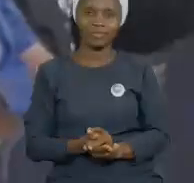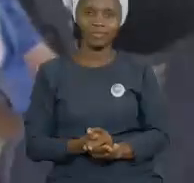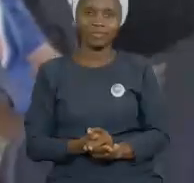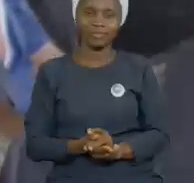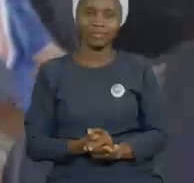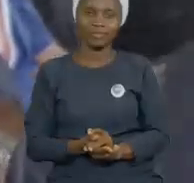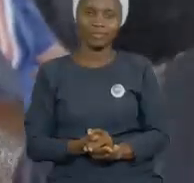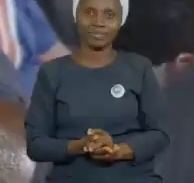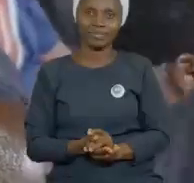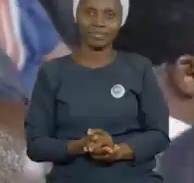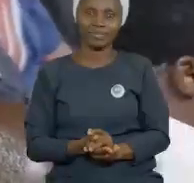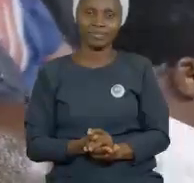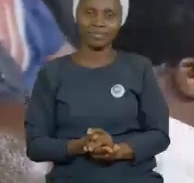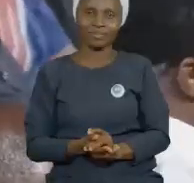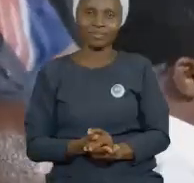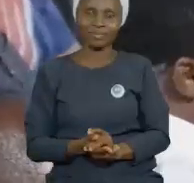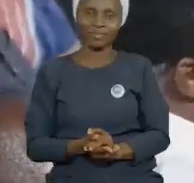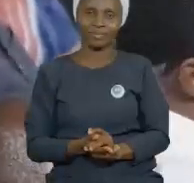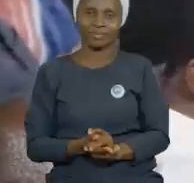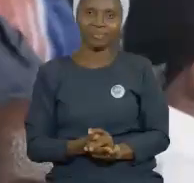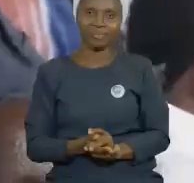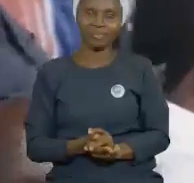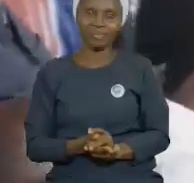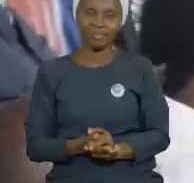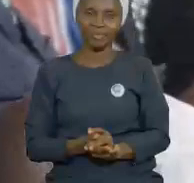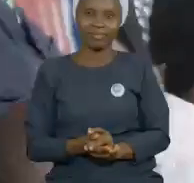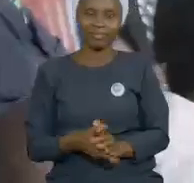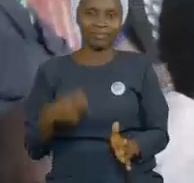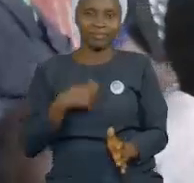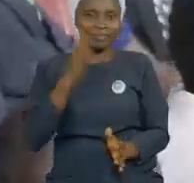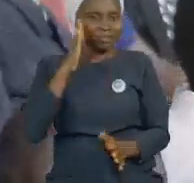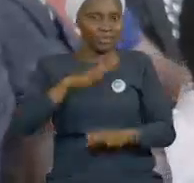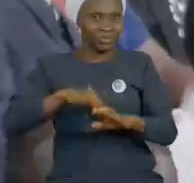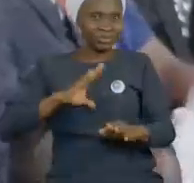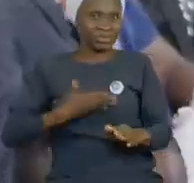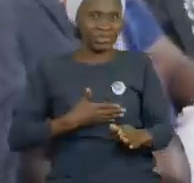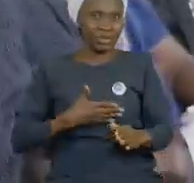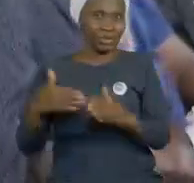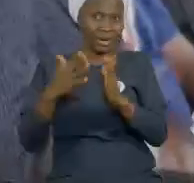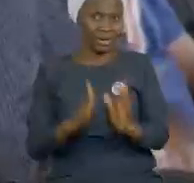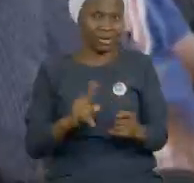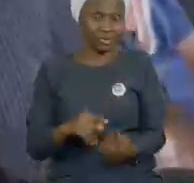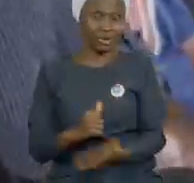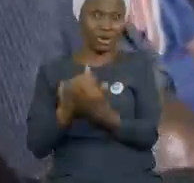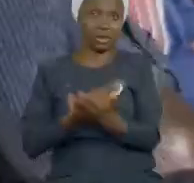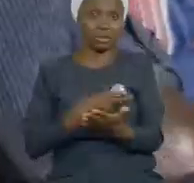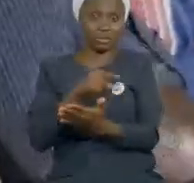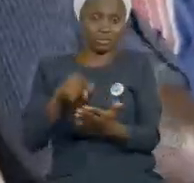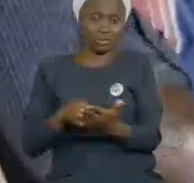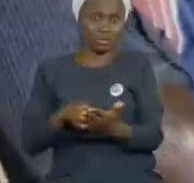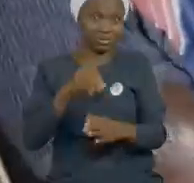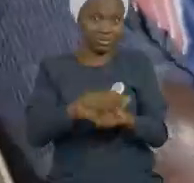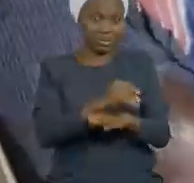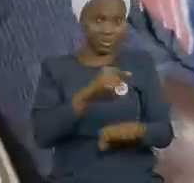We'll call on our moderating overseer tonight to help us during this counseling time. And then I'll come back and you'll